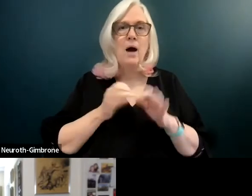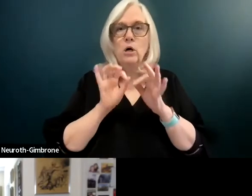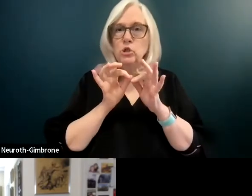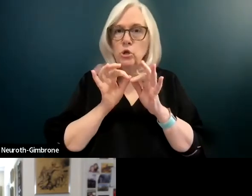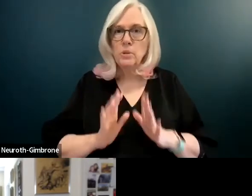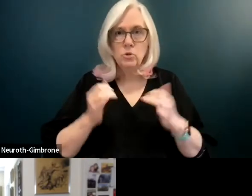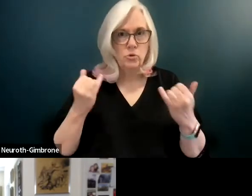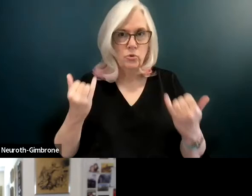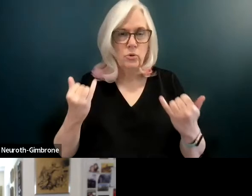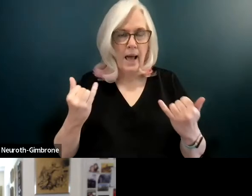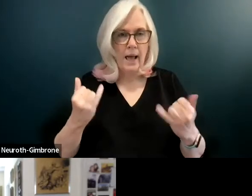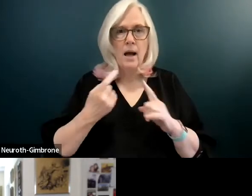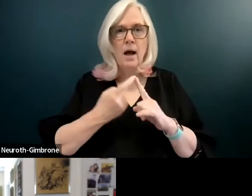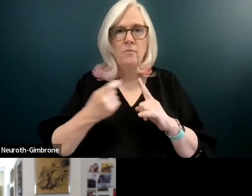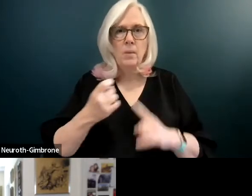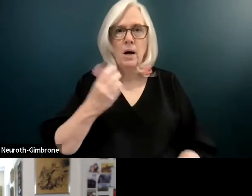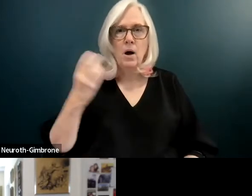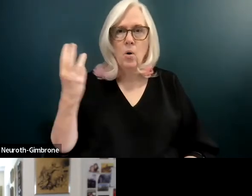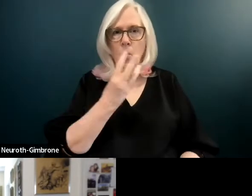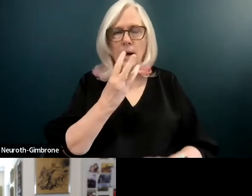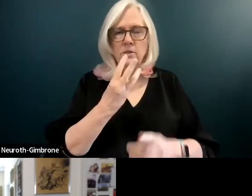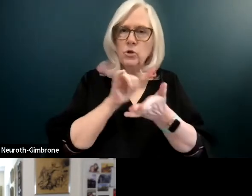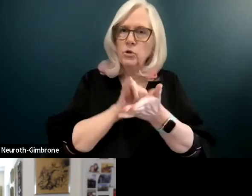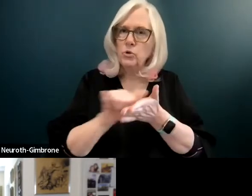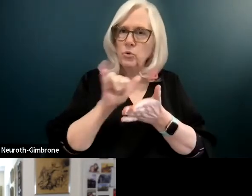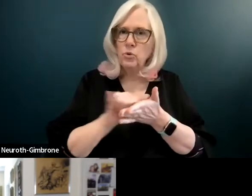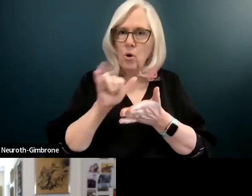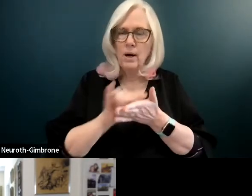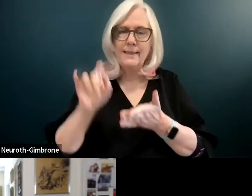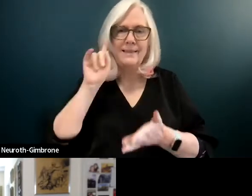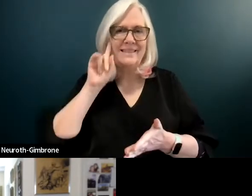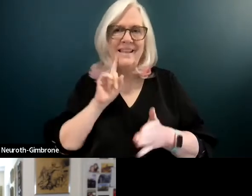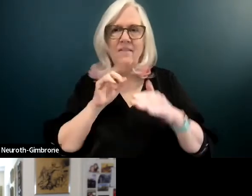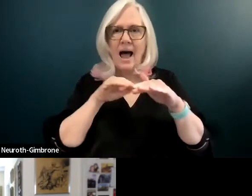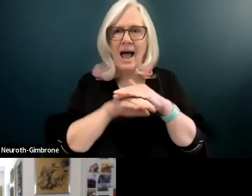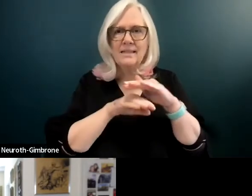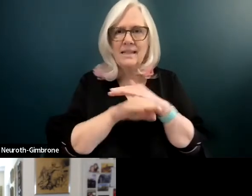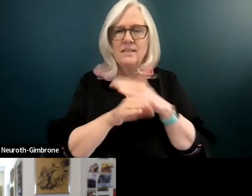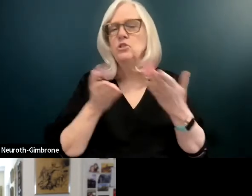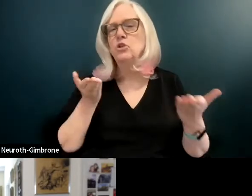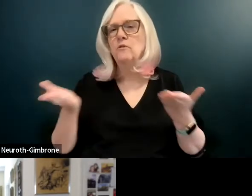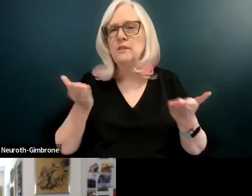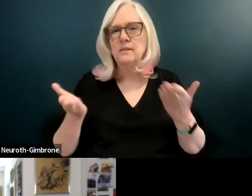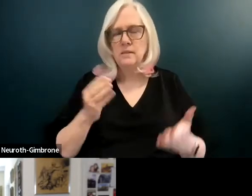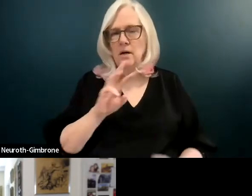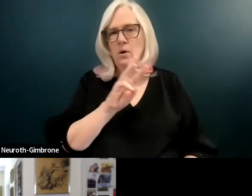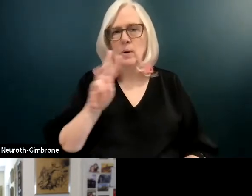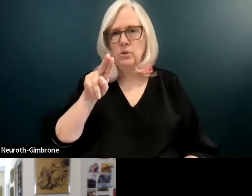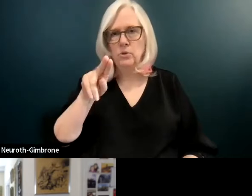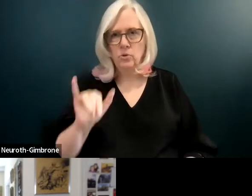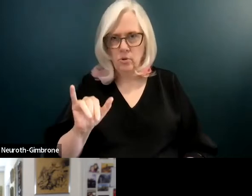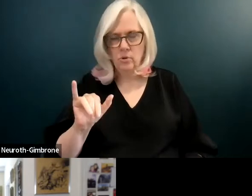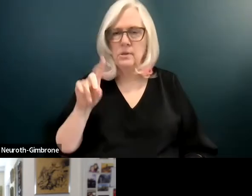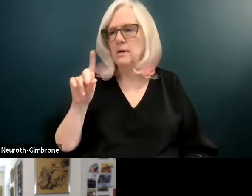today are from the Western New York Deaf Access Services organization, which is located locally in Buffalo, New